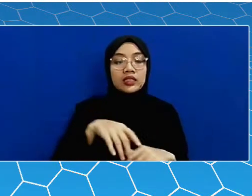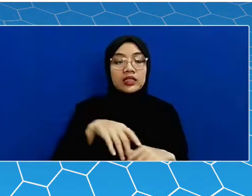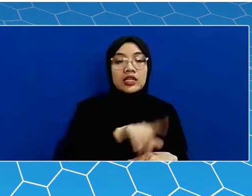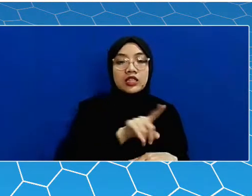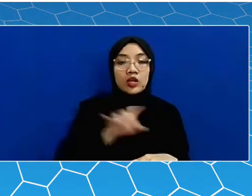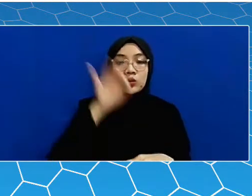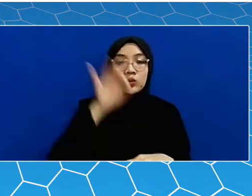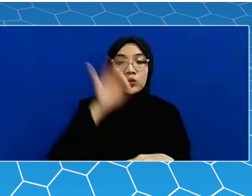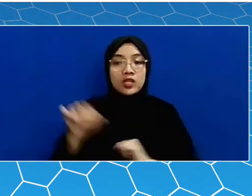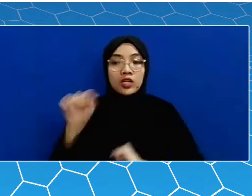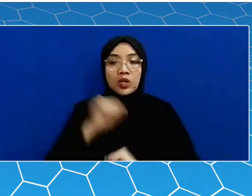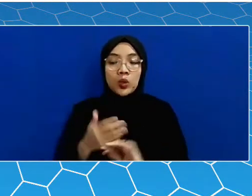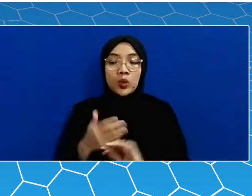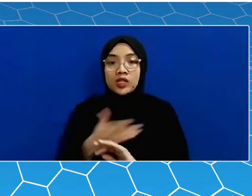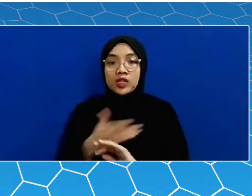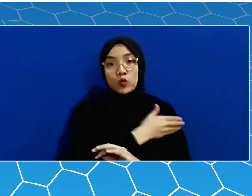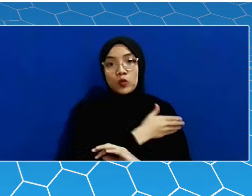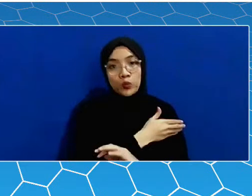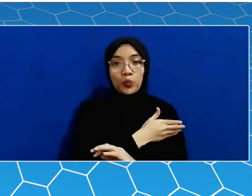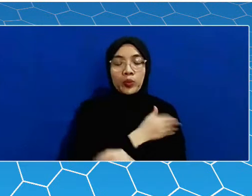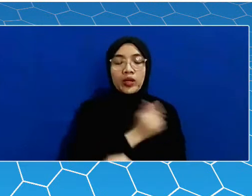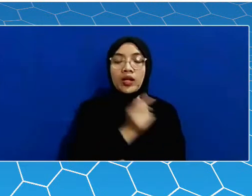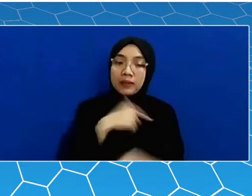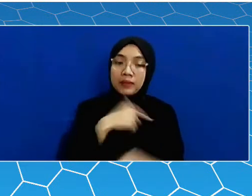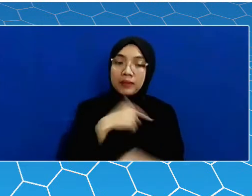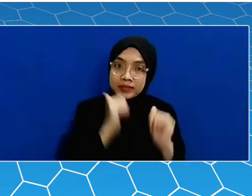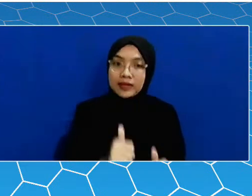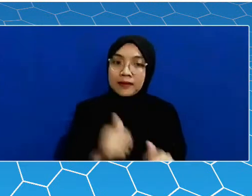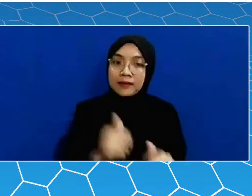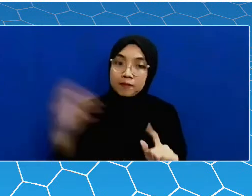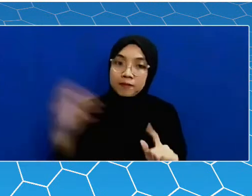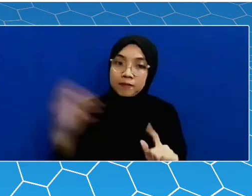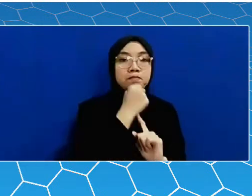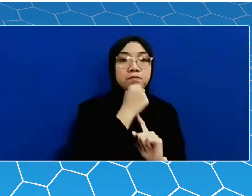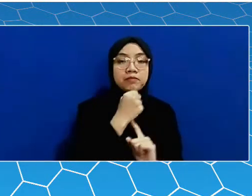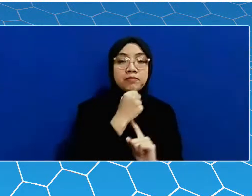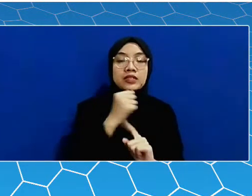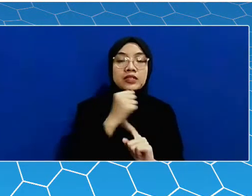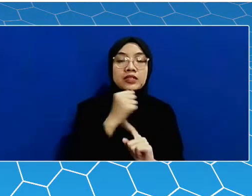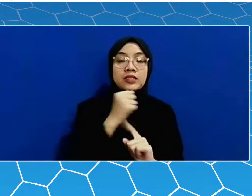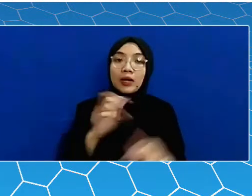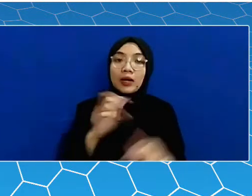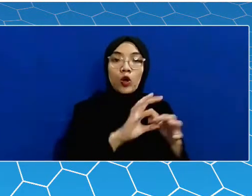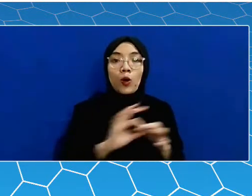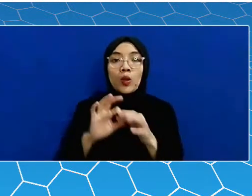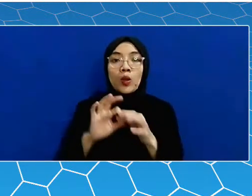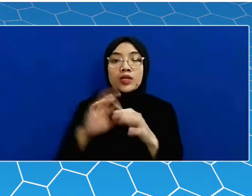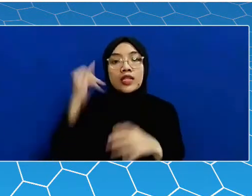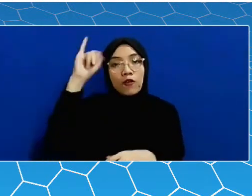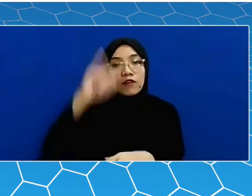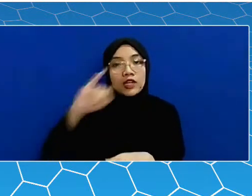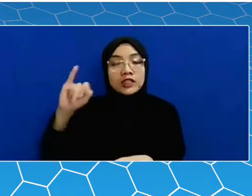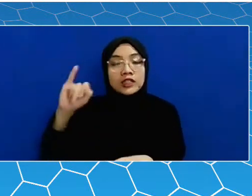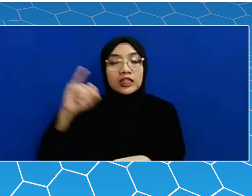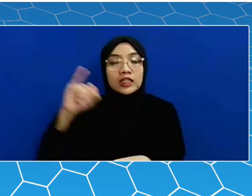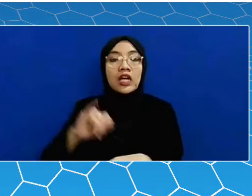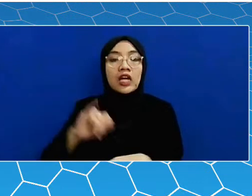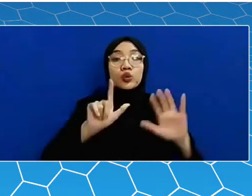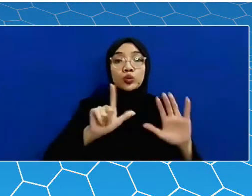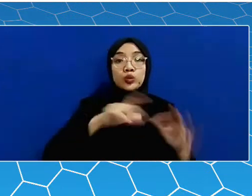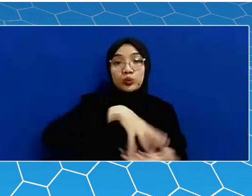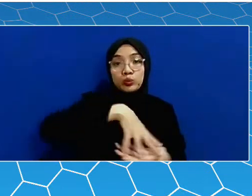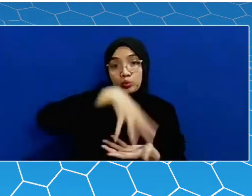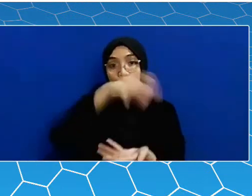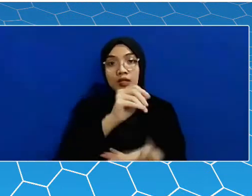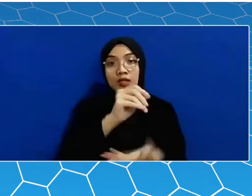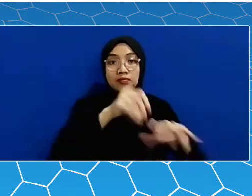to achieve that through collaboration and innovation. So all the 7 centers are now operating. Some of them are not